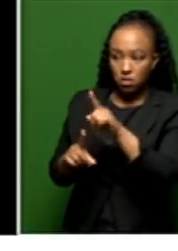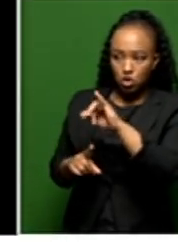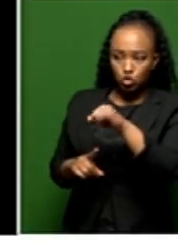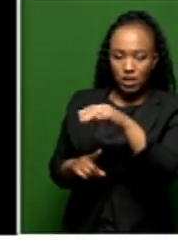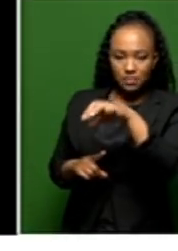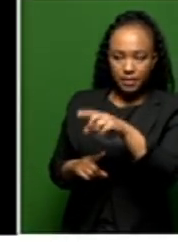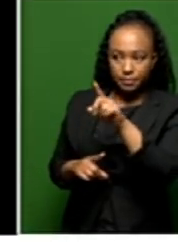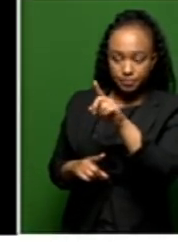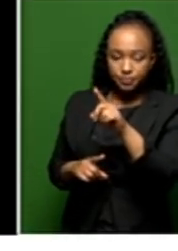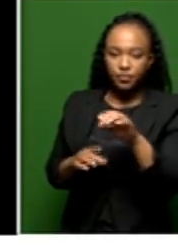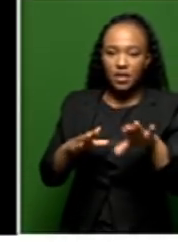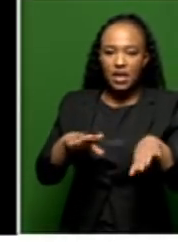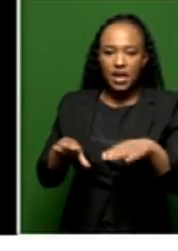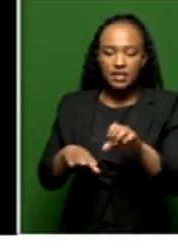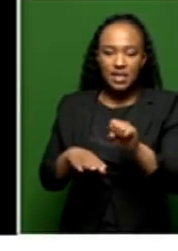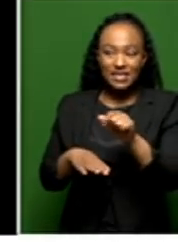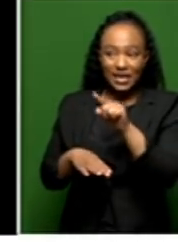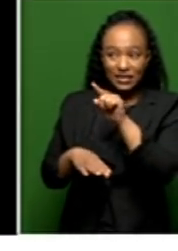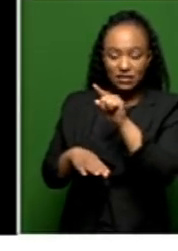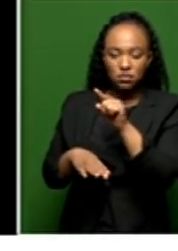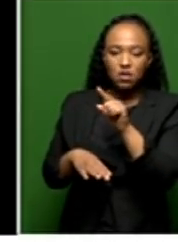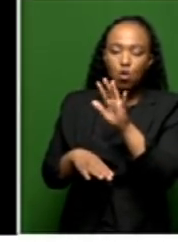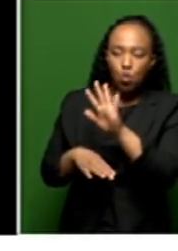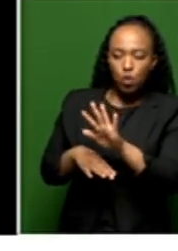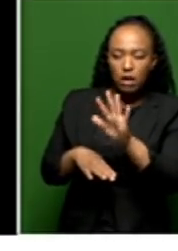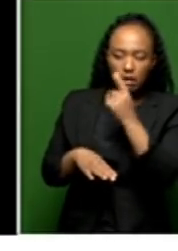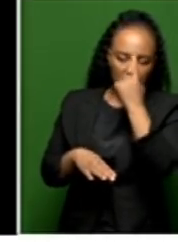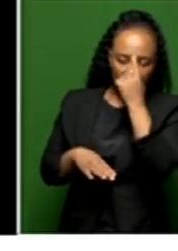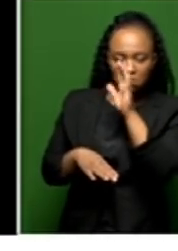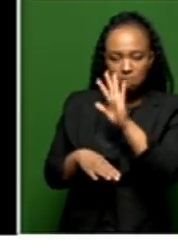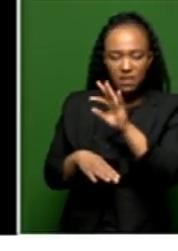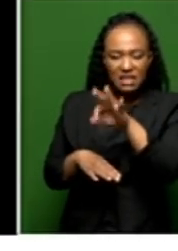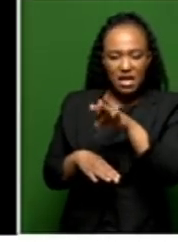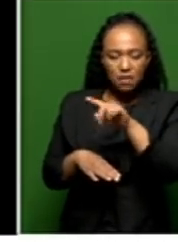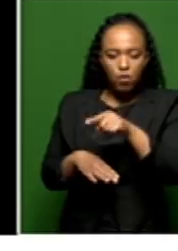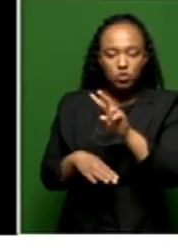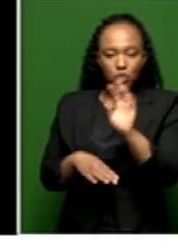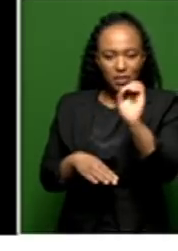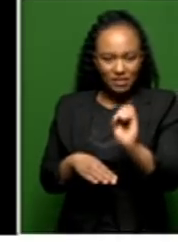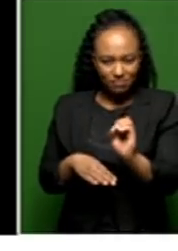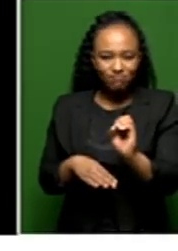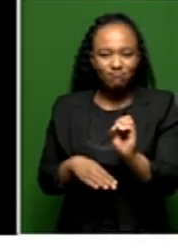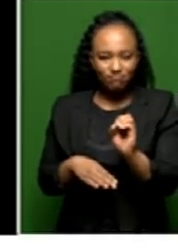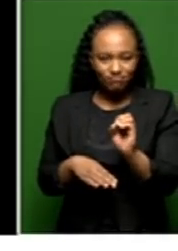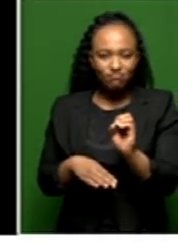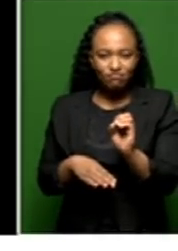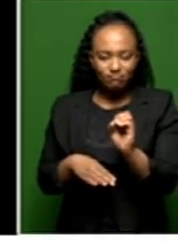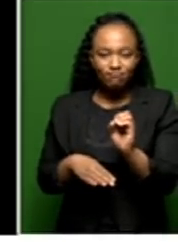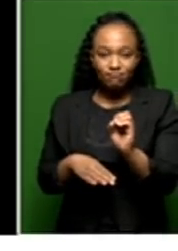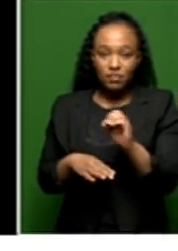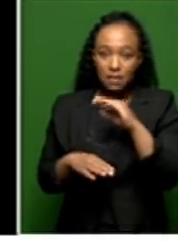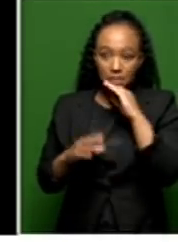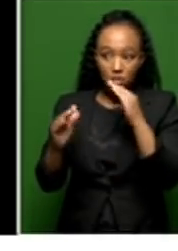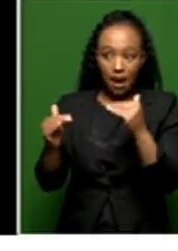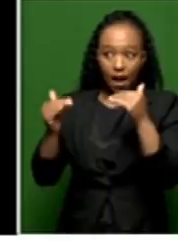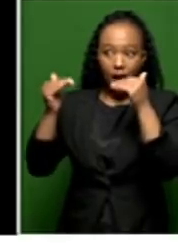for Action SA, we are projecting that they would end up with, around 13.2%. So, that would be quite high